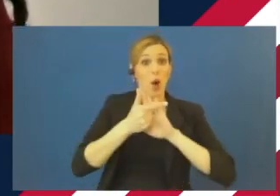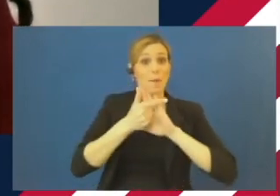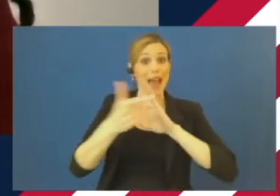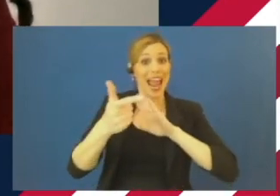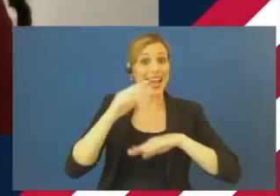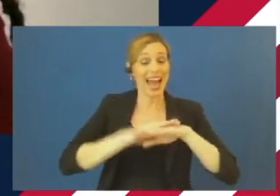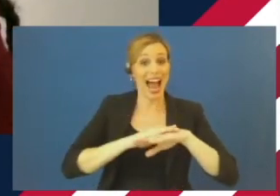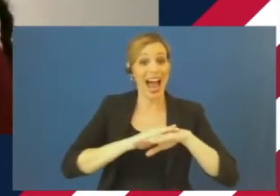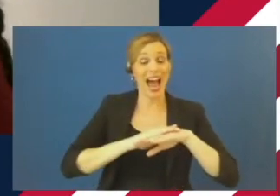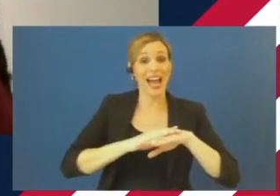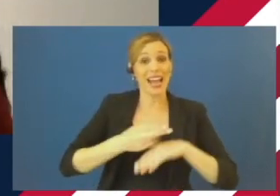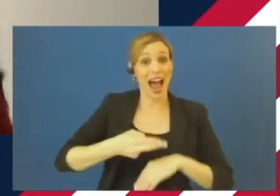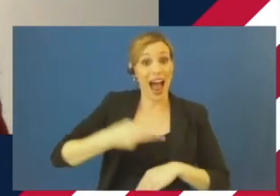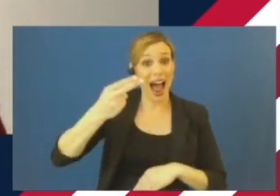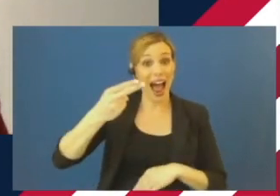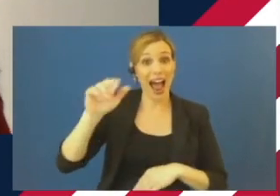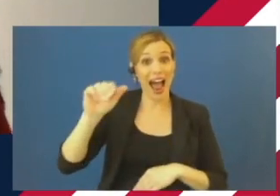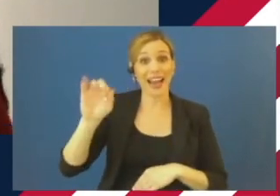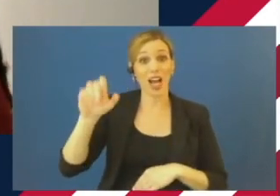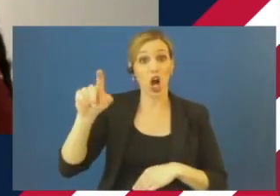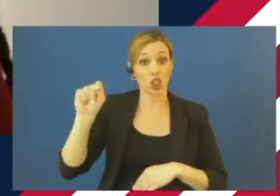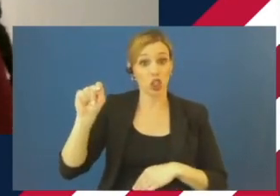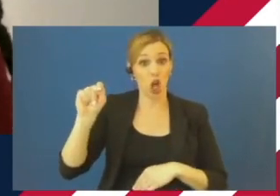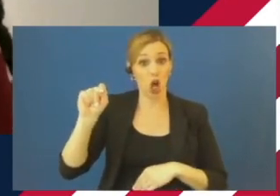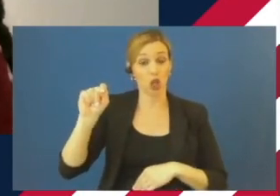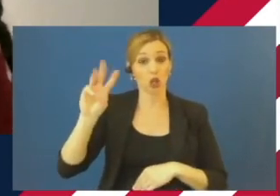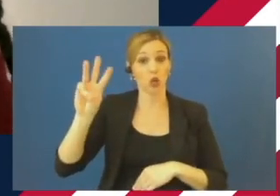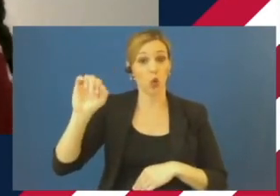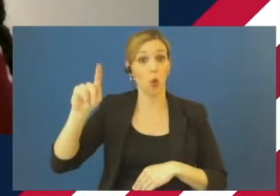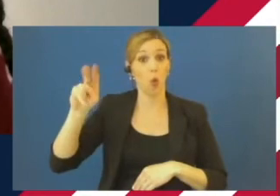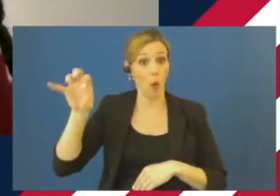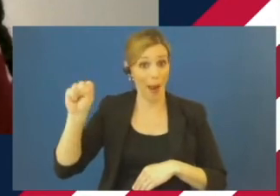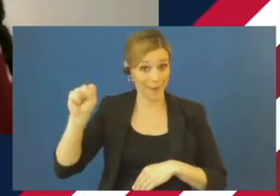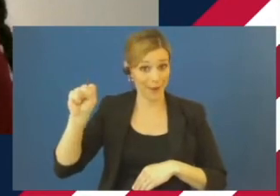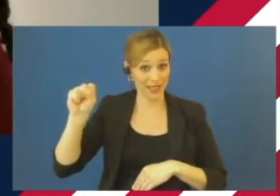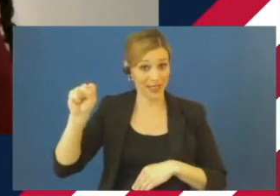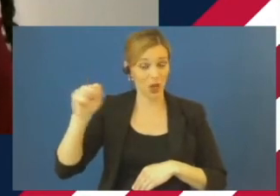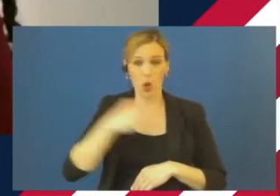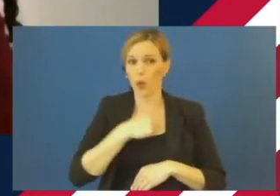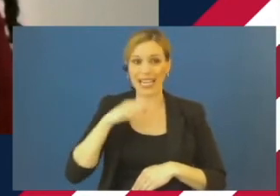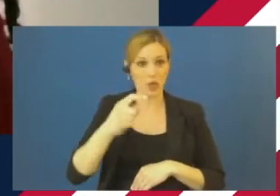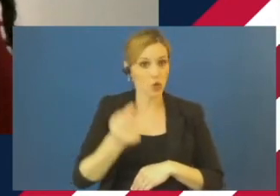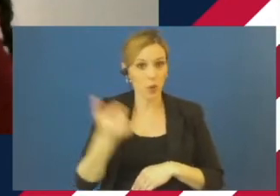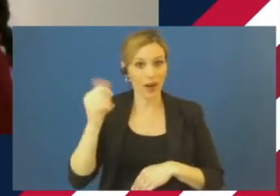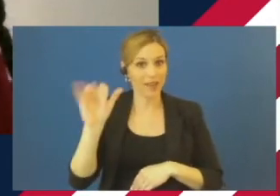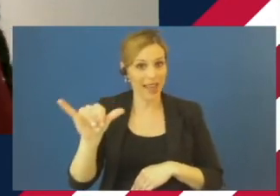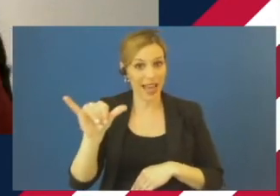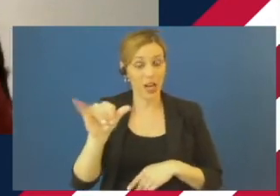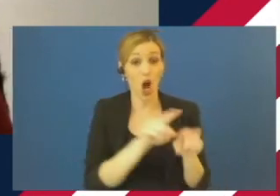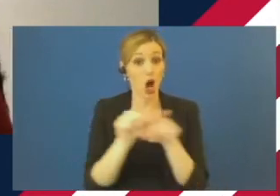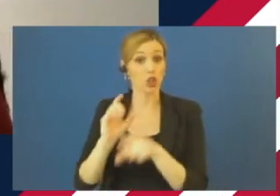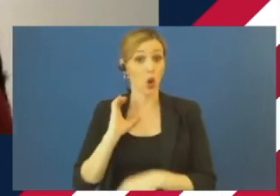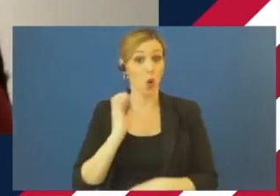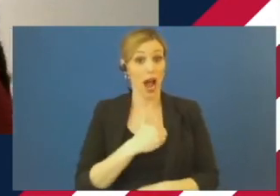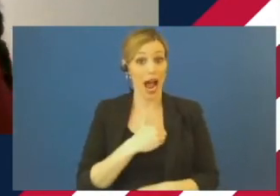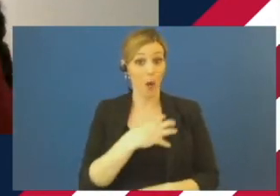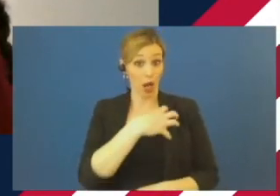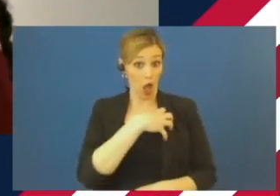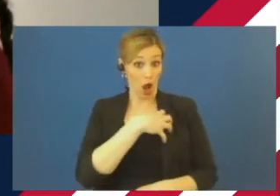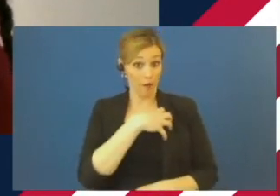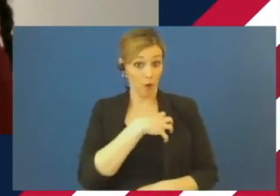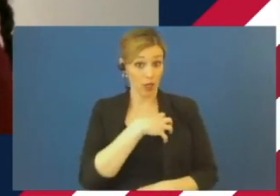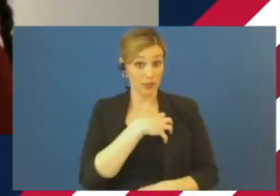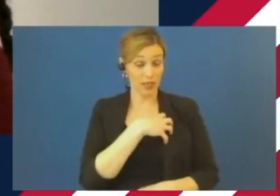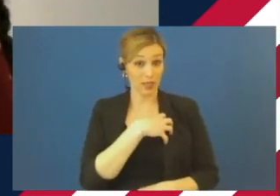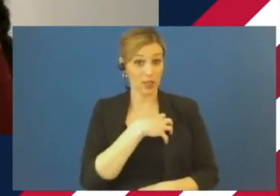magazines. As we hold the public responsible, we must demand the same from law enforcement. You must lead our nation away from a culture of